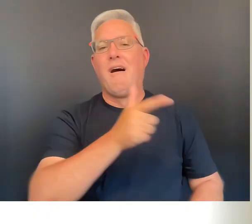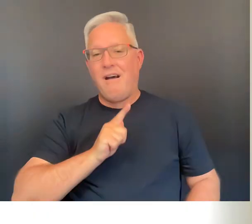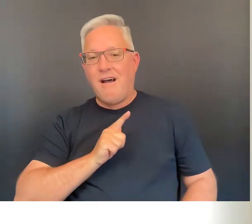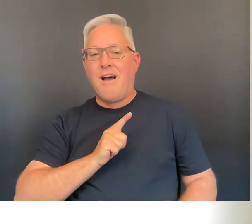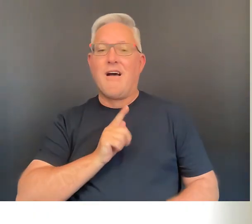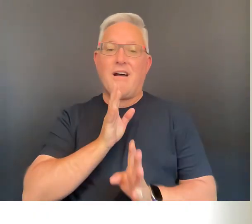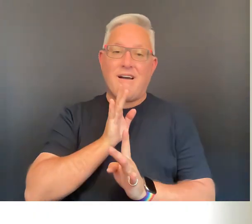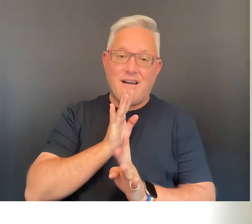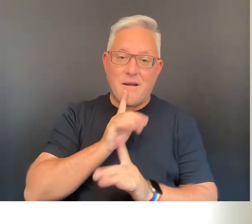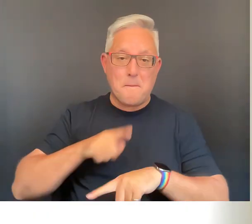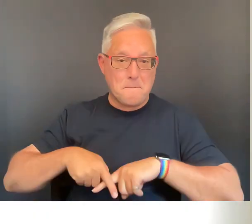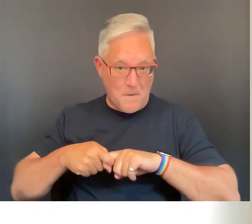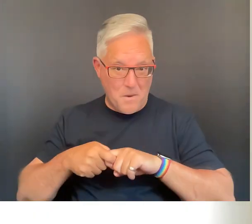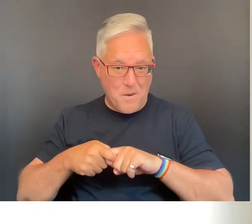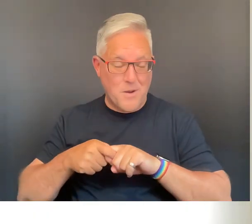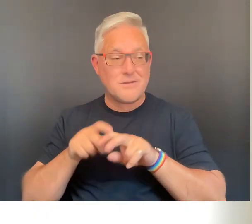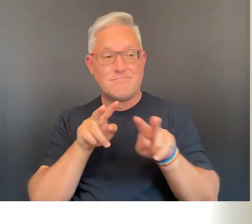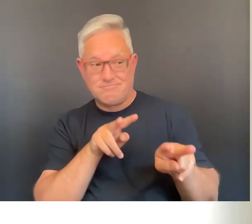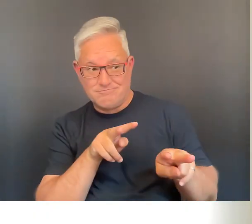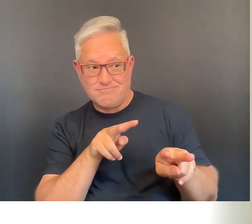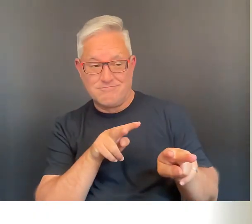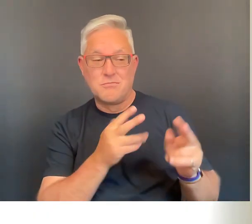pause.